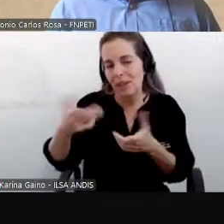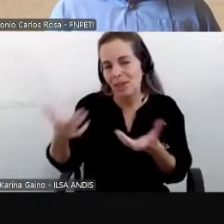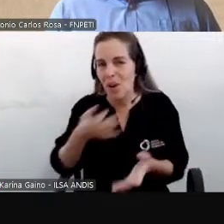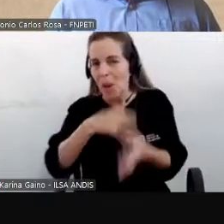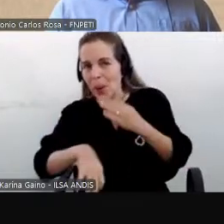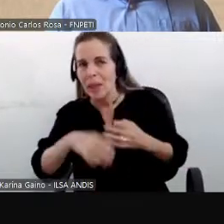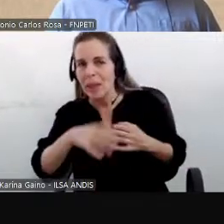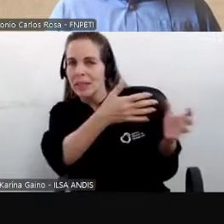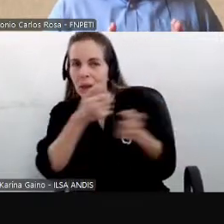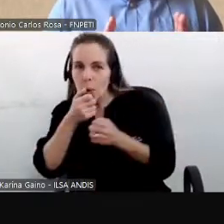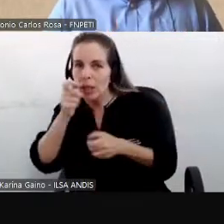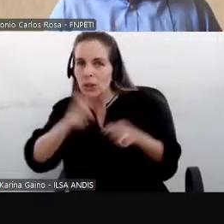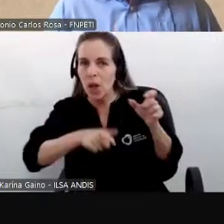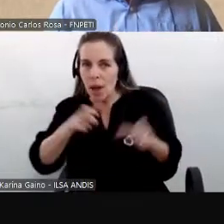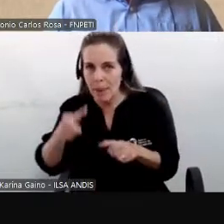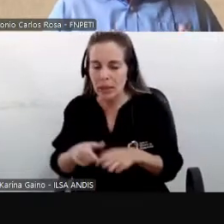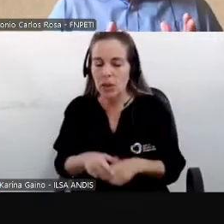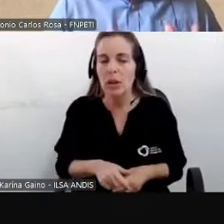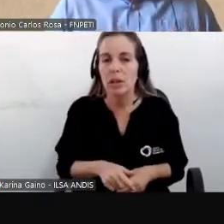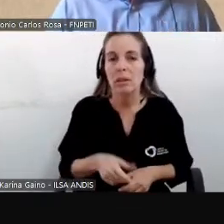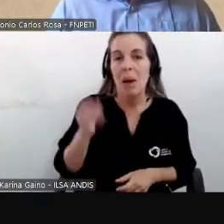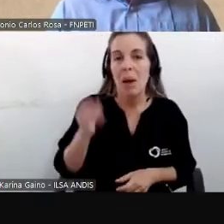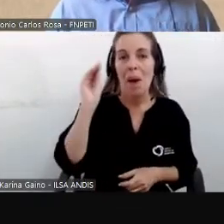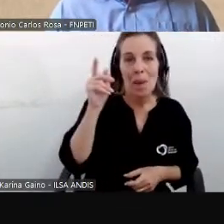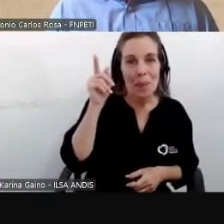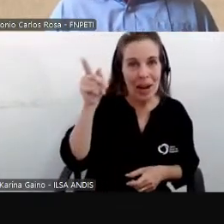But in Brazil,